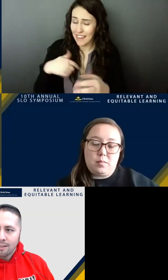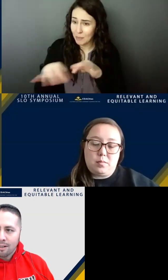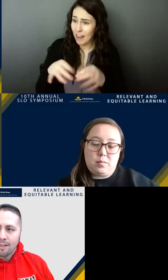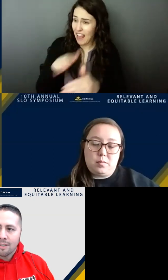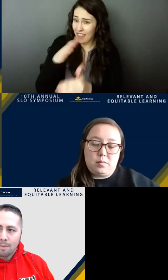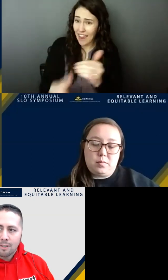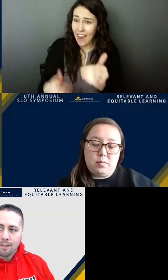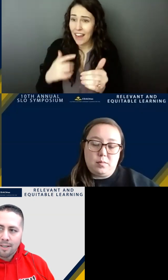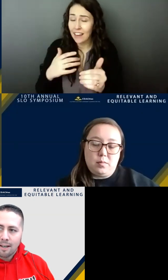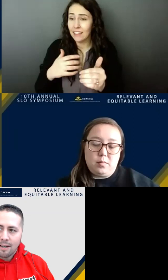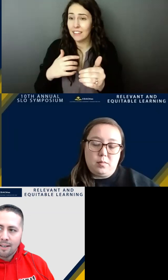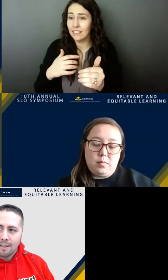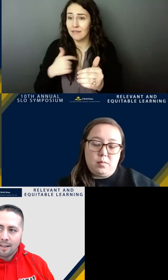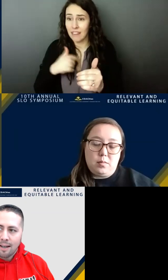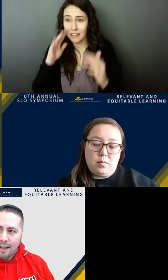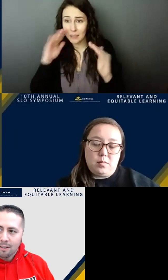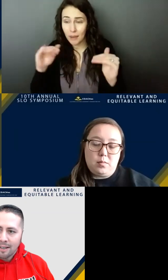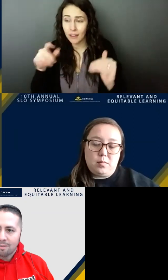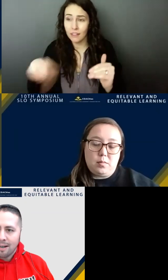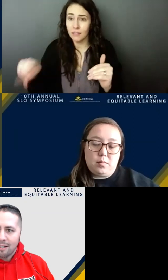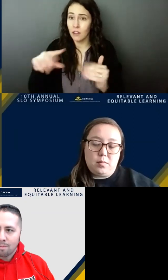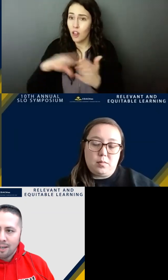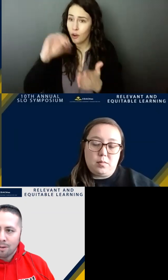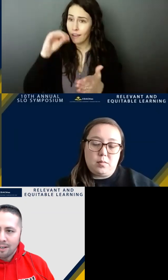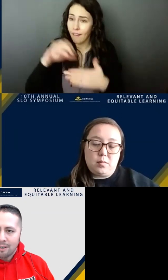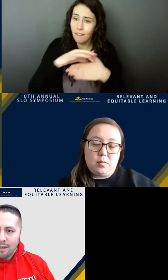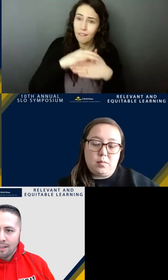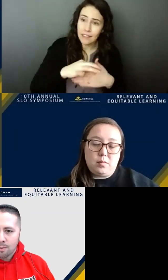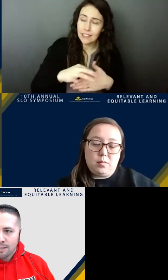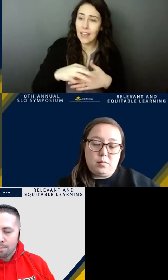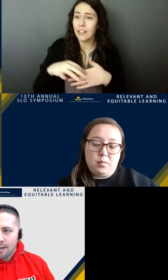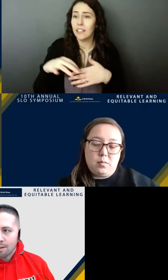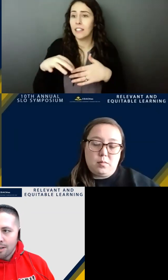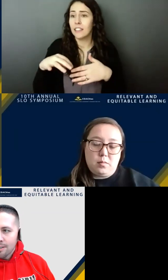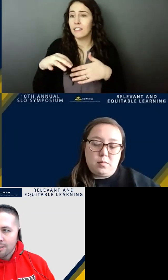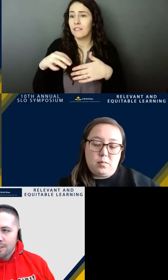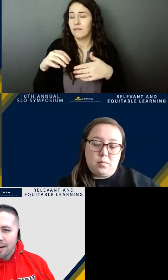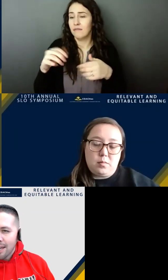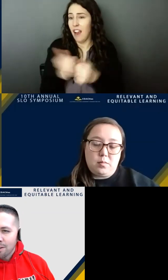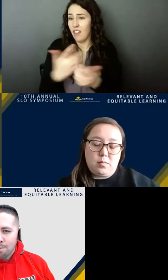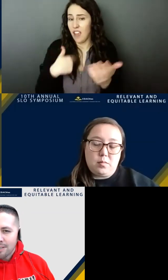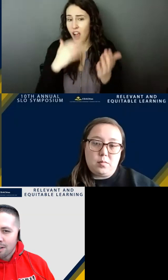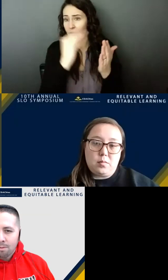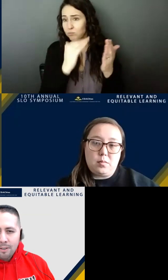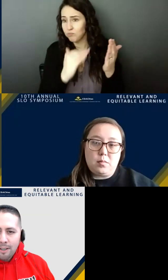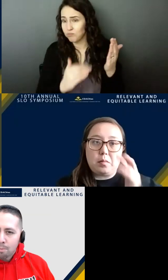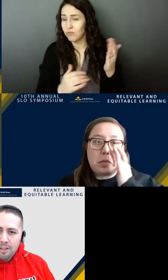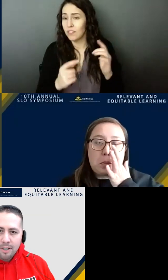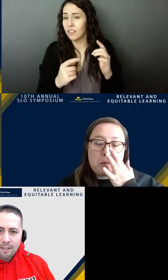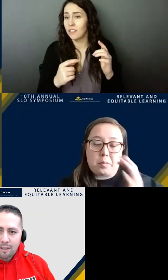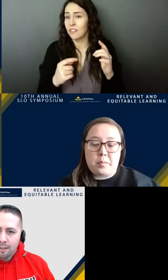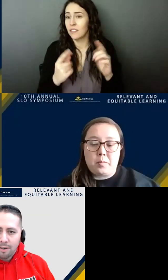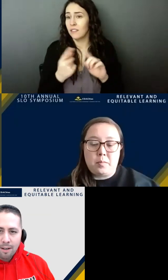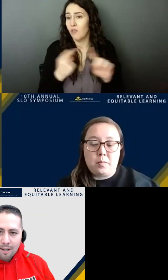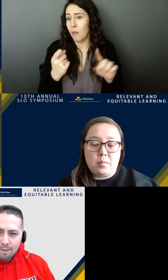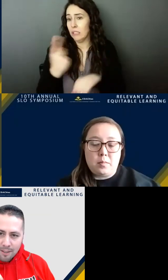learning the content and materials that I outlined, right, from day one? And that's what it's about. So just wanted to echo that piece. I really appreciate